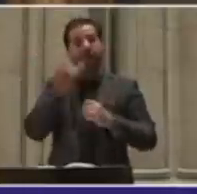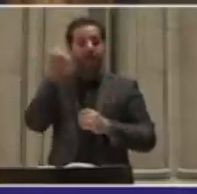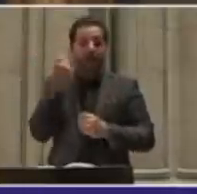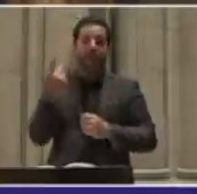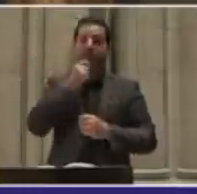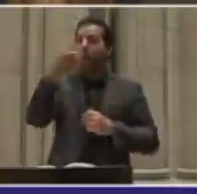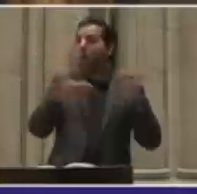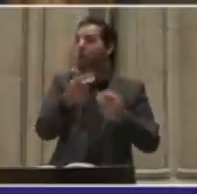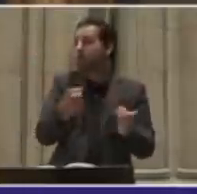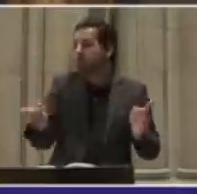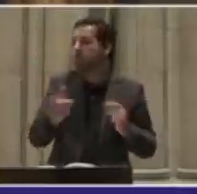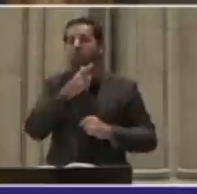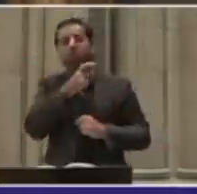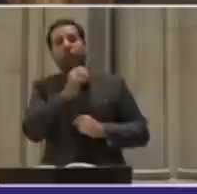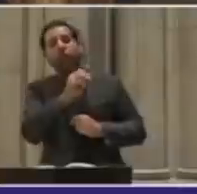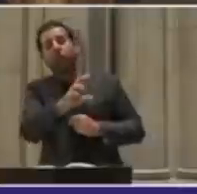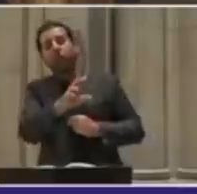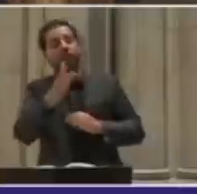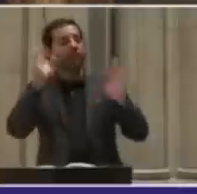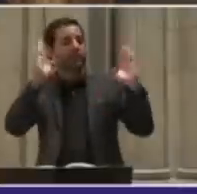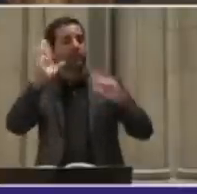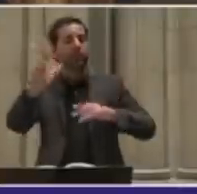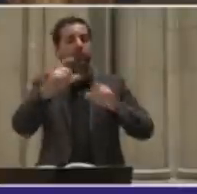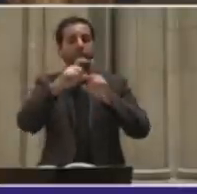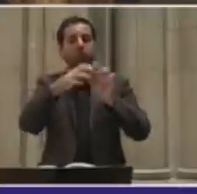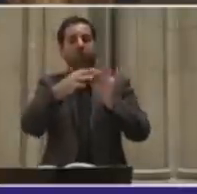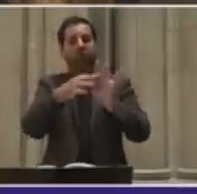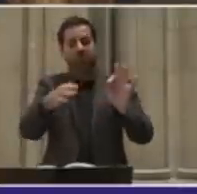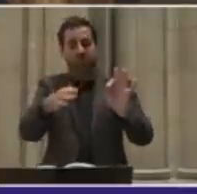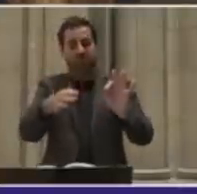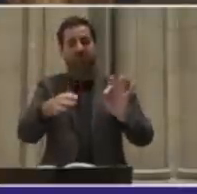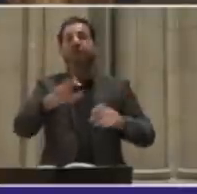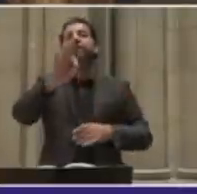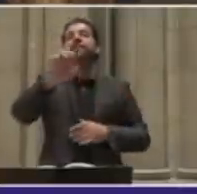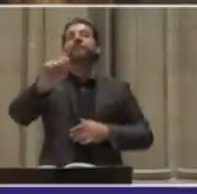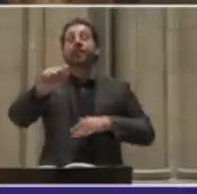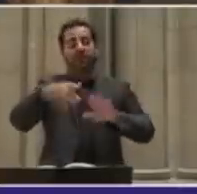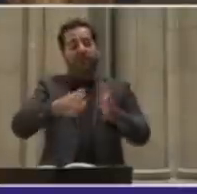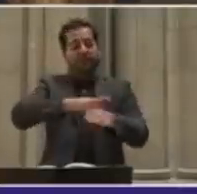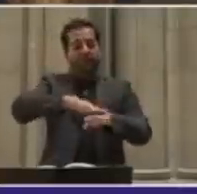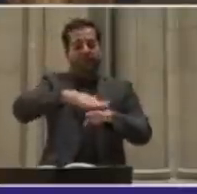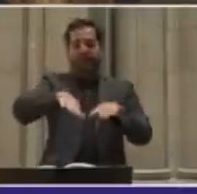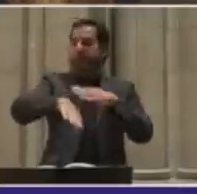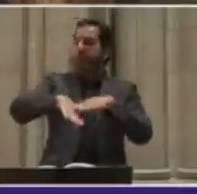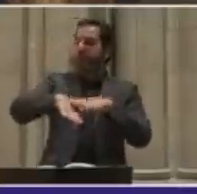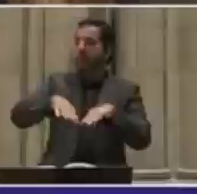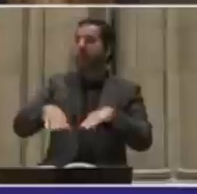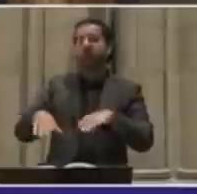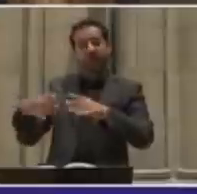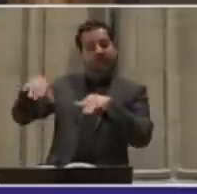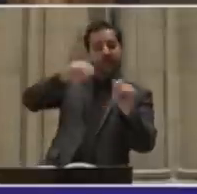not welcome you or listen to your words, shake off the dust from your feet as you leave that house or